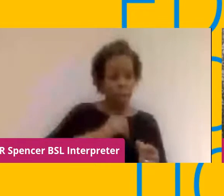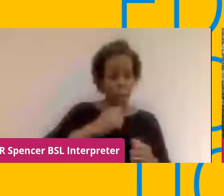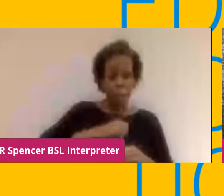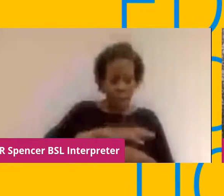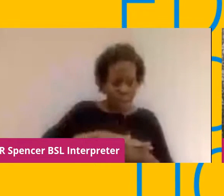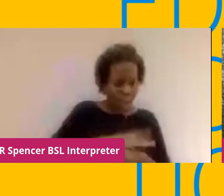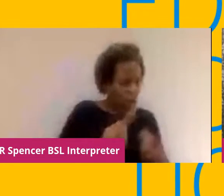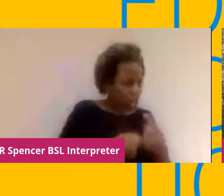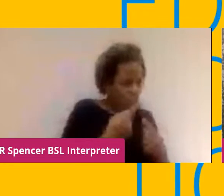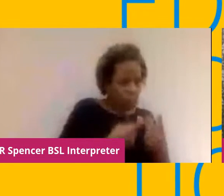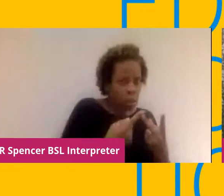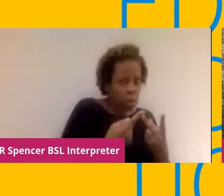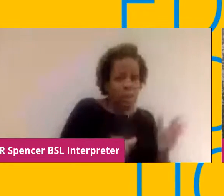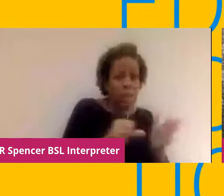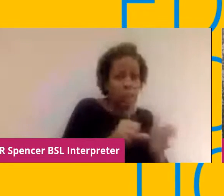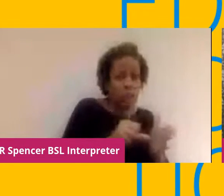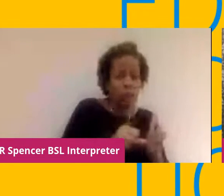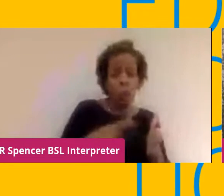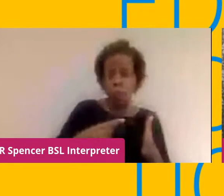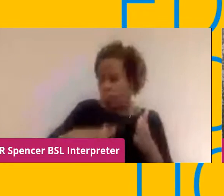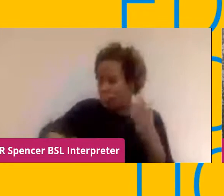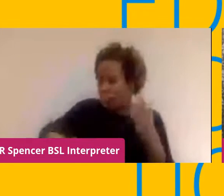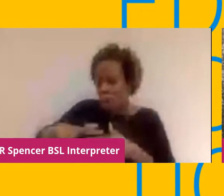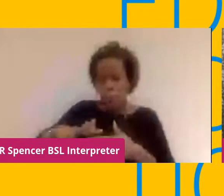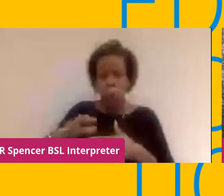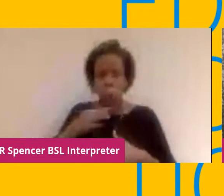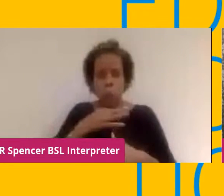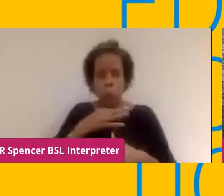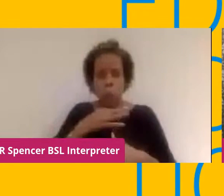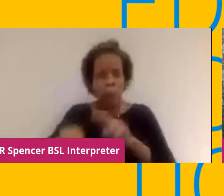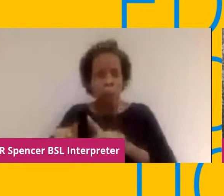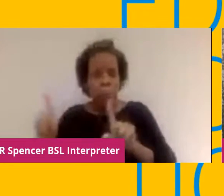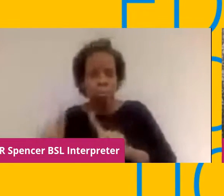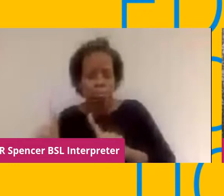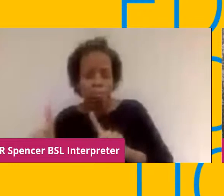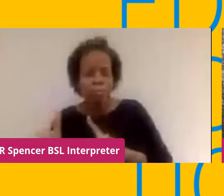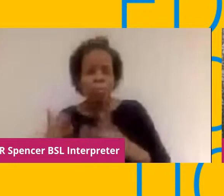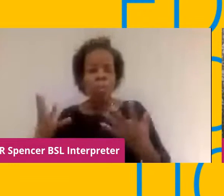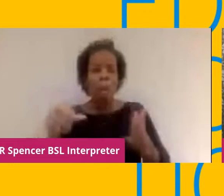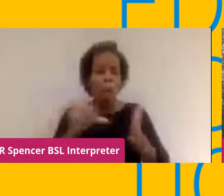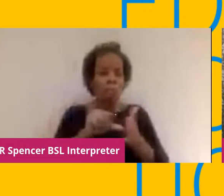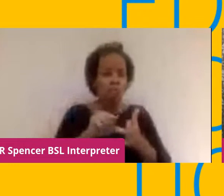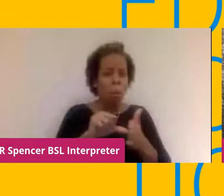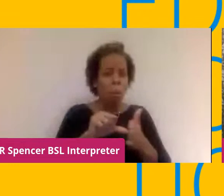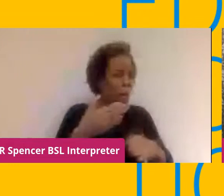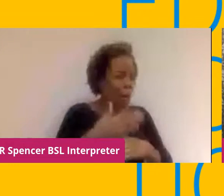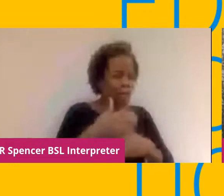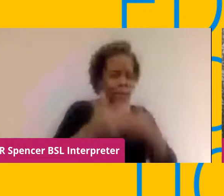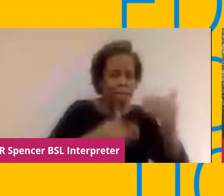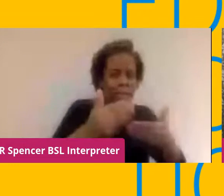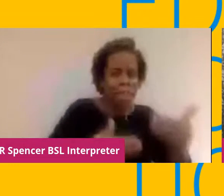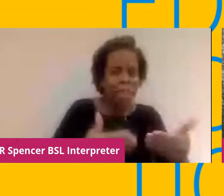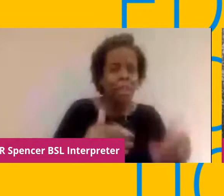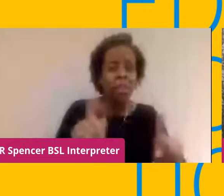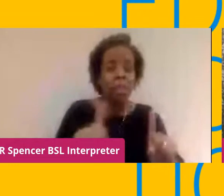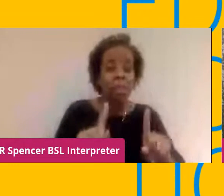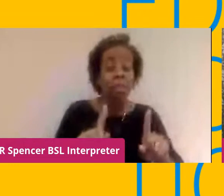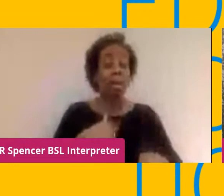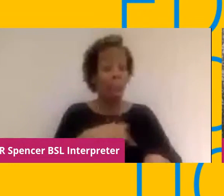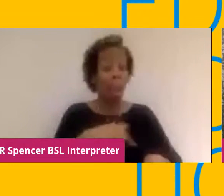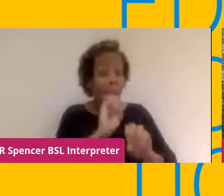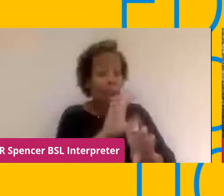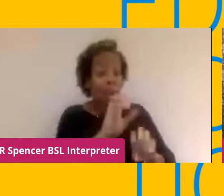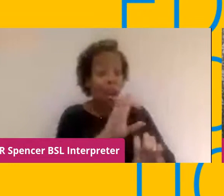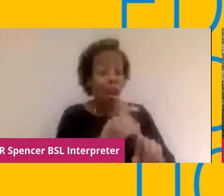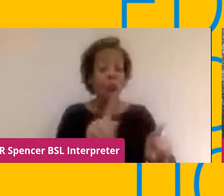They can report on issues around local risk assessments and problems with them and activity that's happening around that. And also let staff